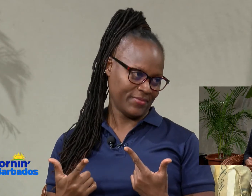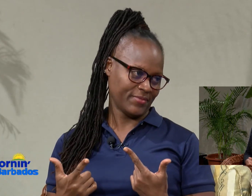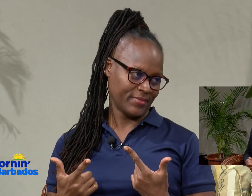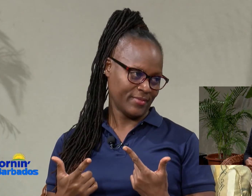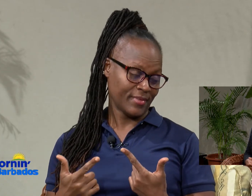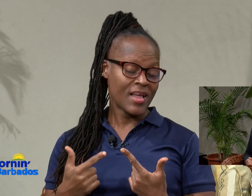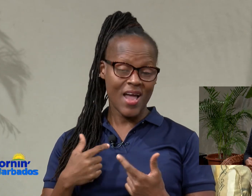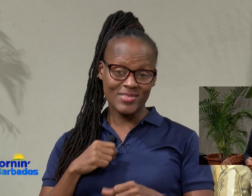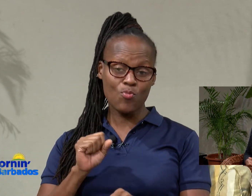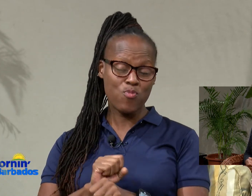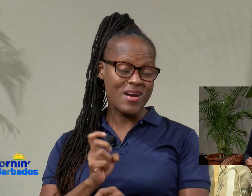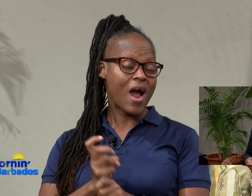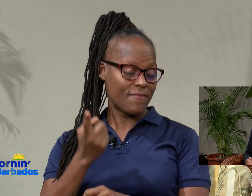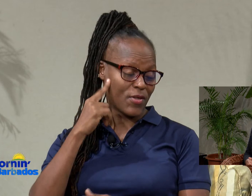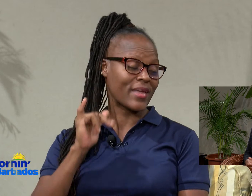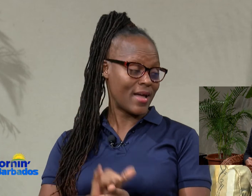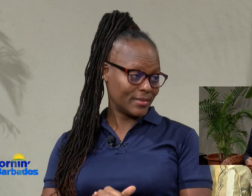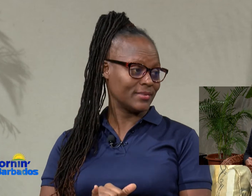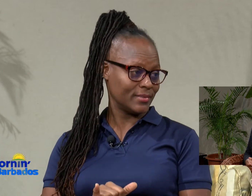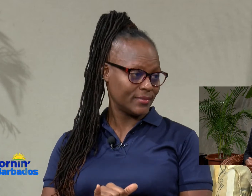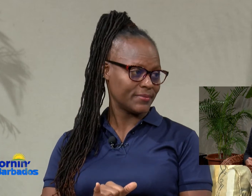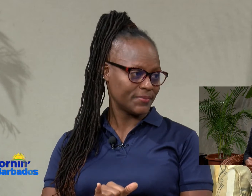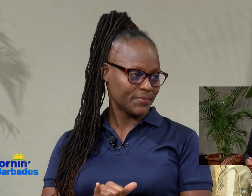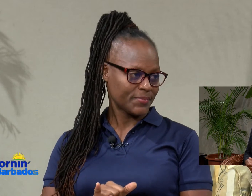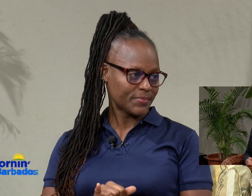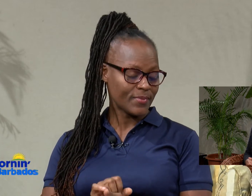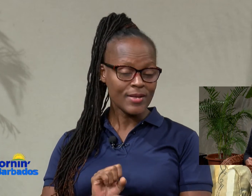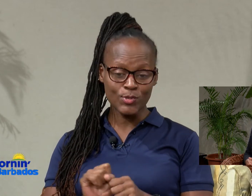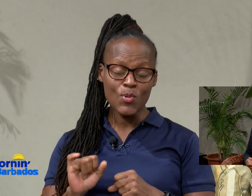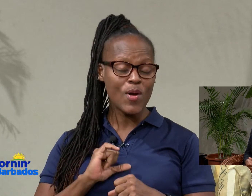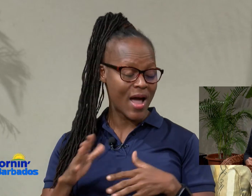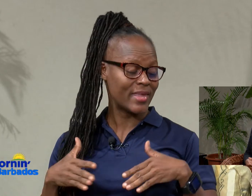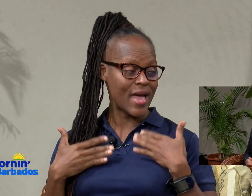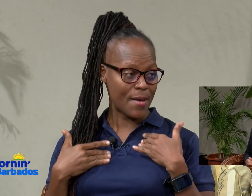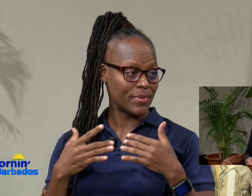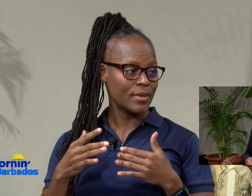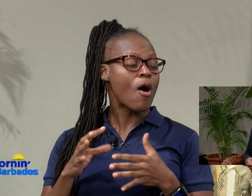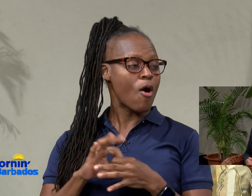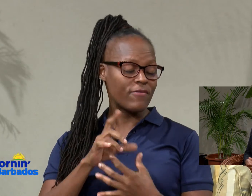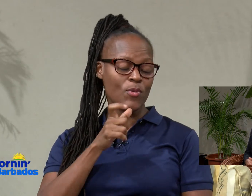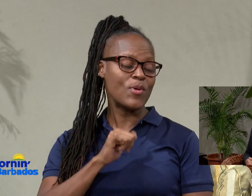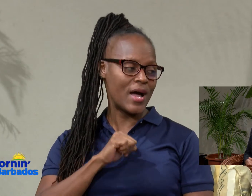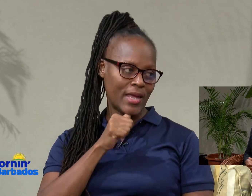And I have 3 beautiful children in my life. And I worked hard for that.